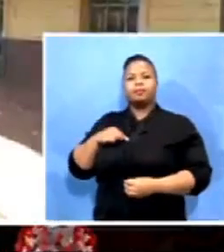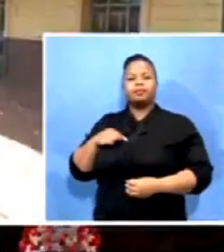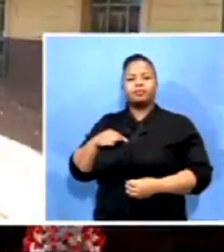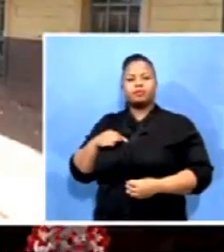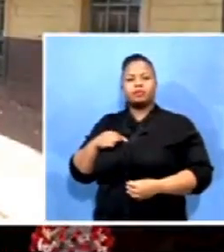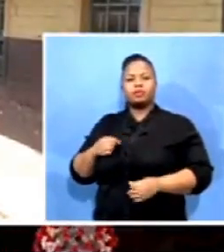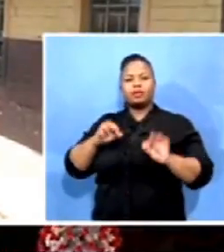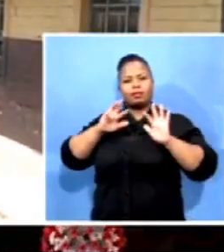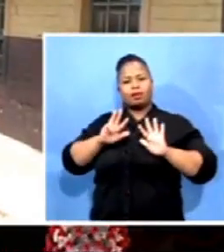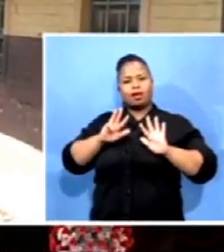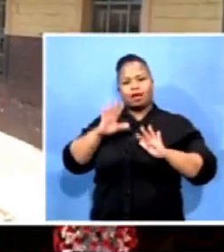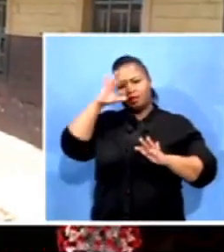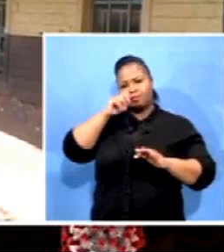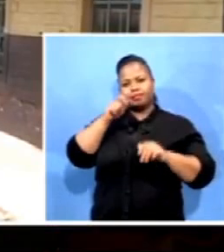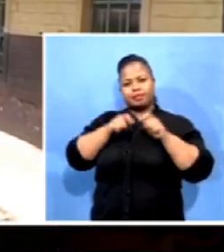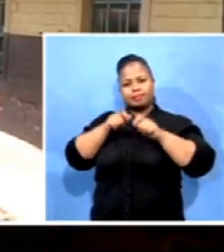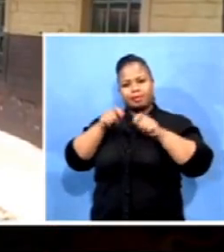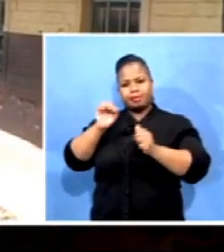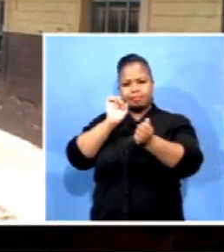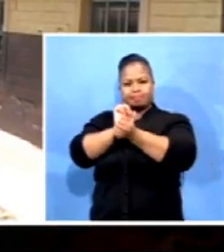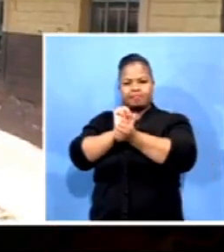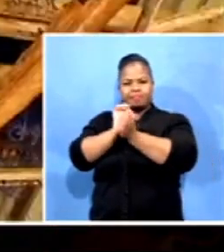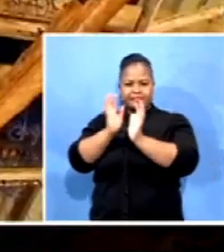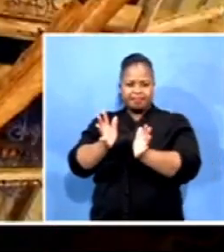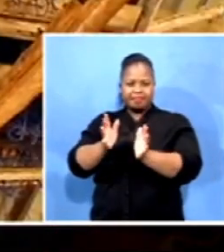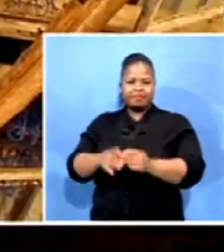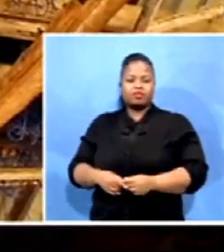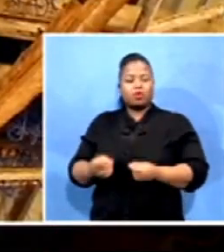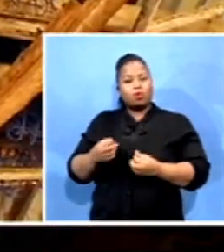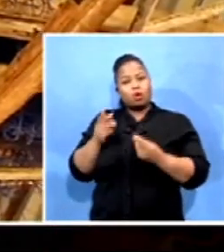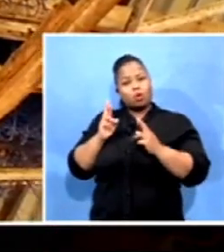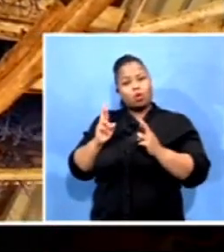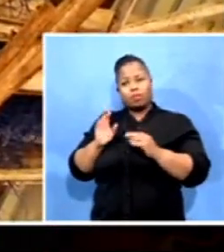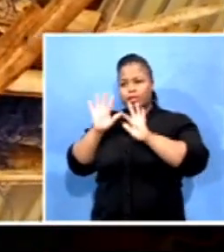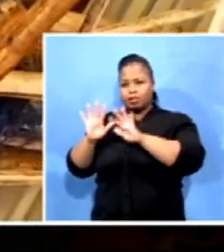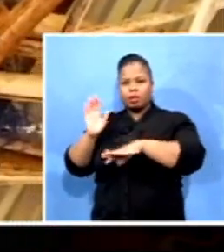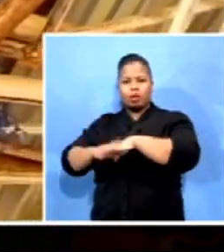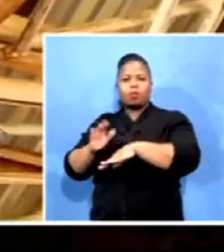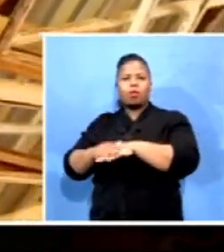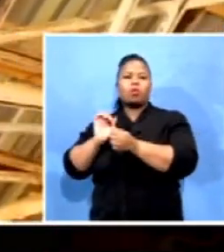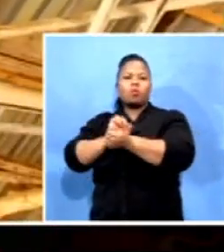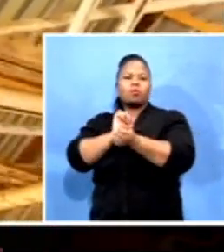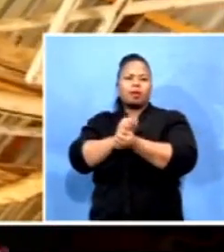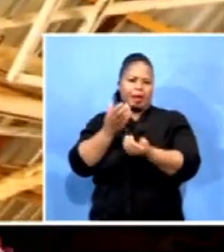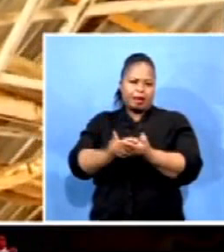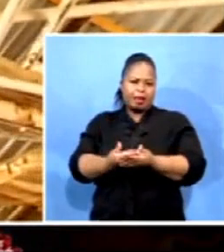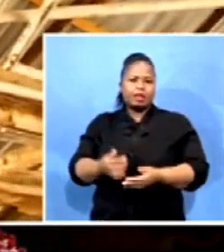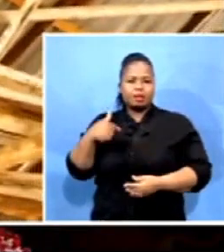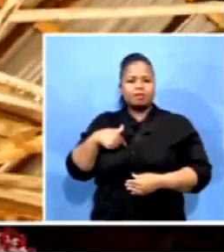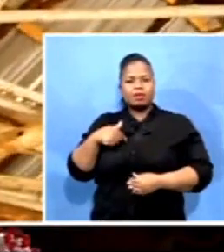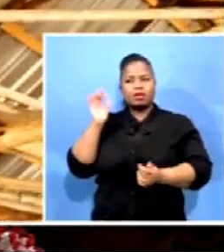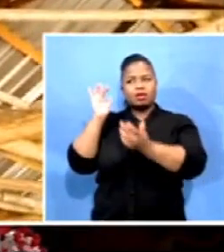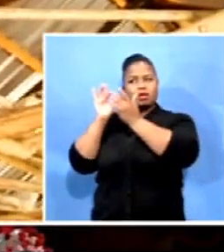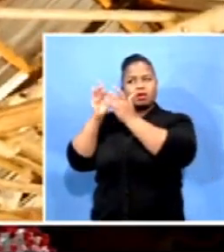are hoping that we can get more suspects also arrested. I have taken the issue with the MEC for community safety in the province to